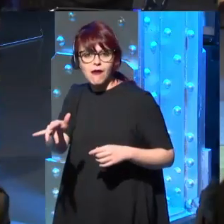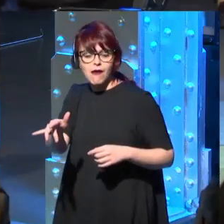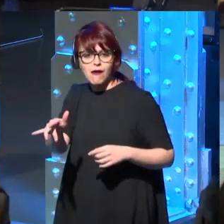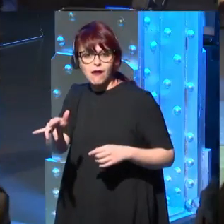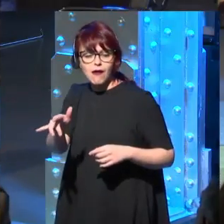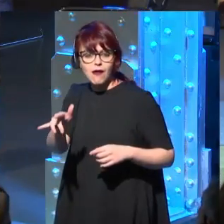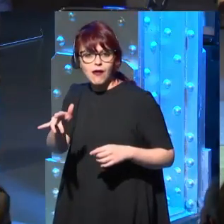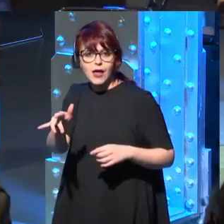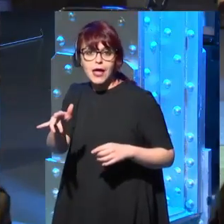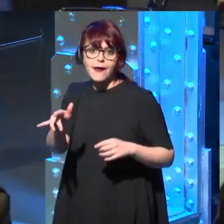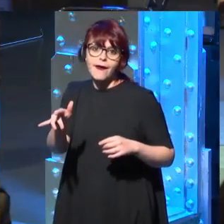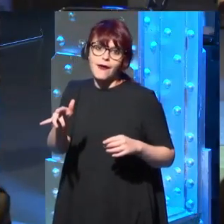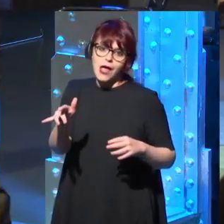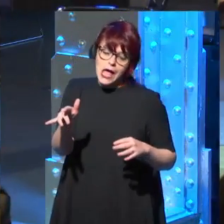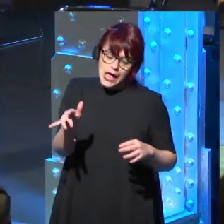As I get older,